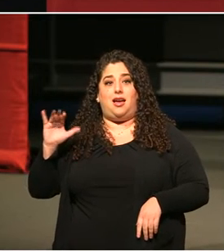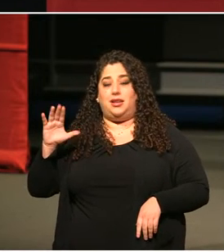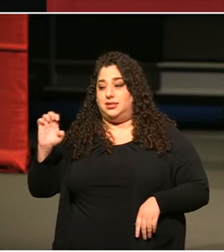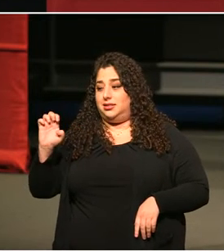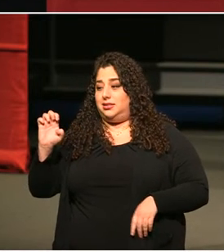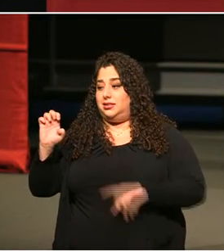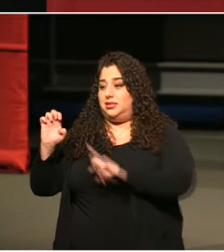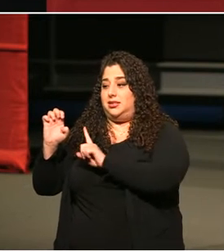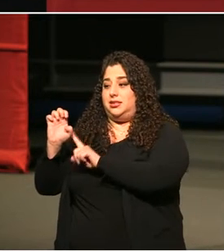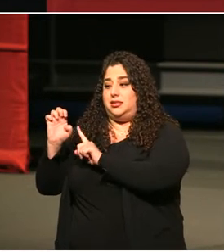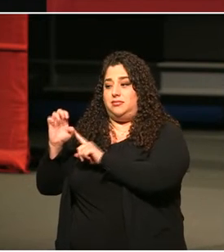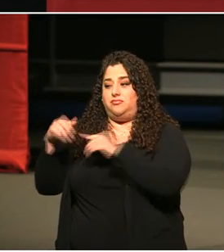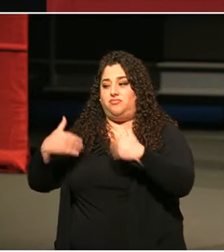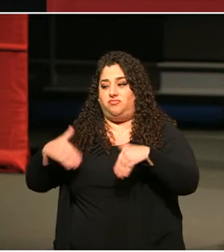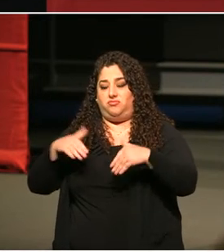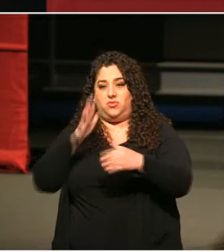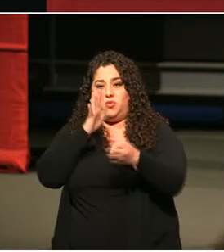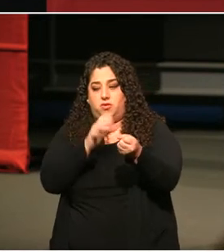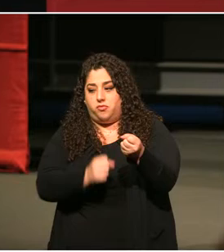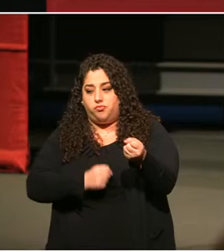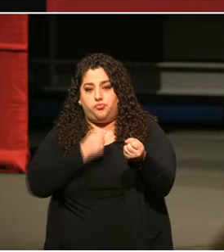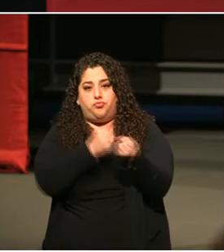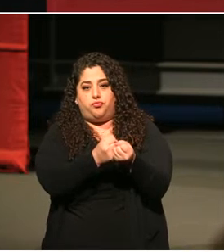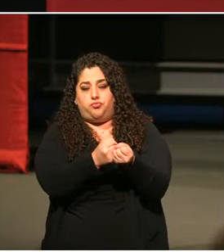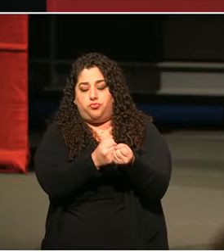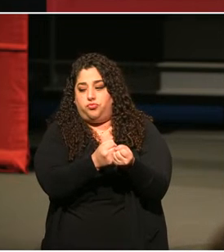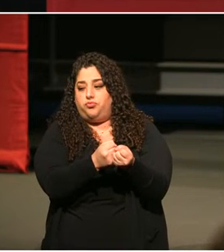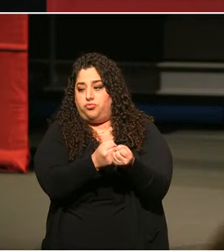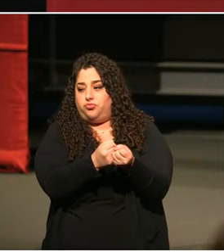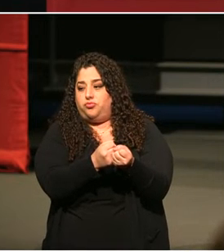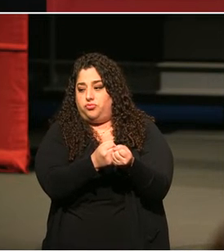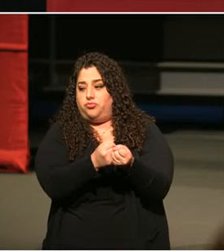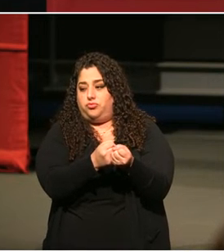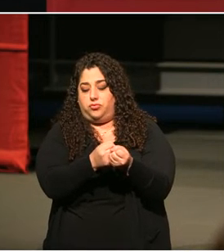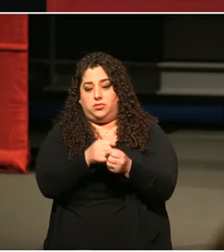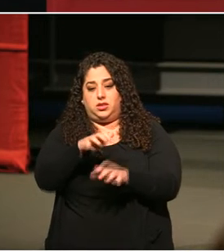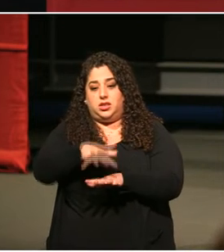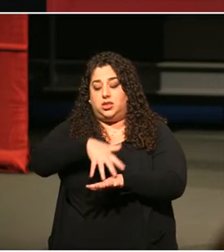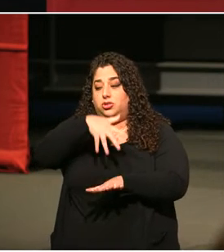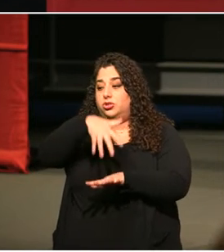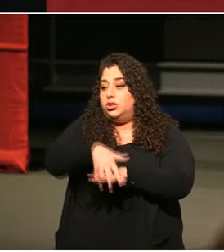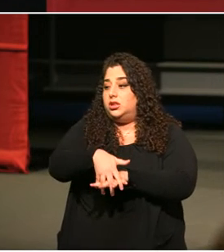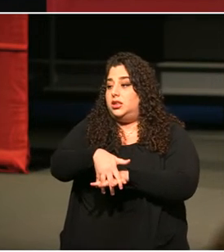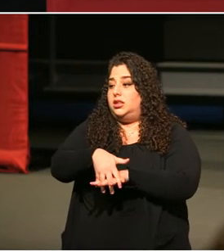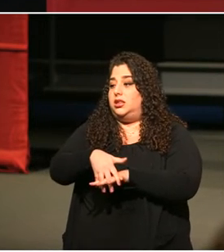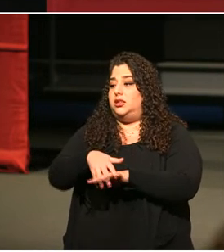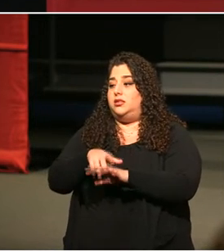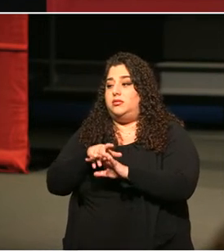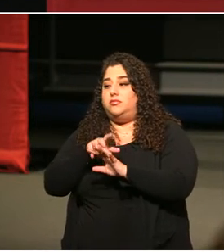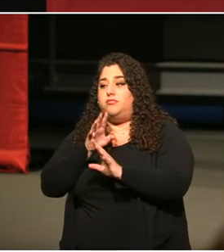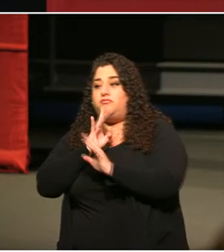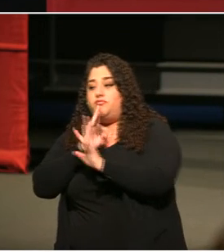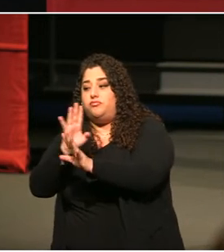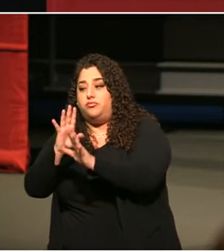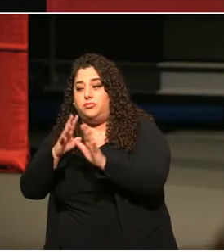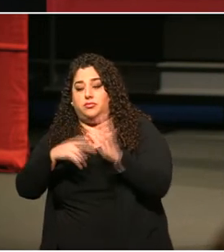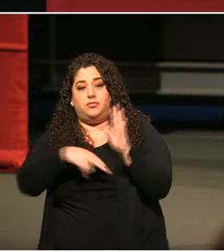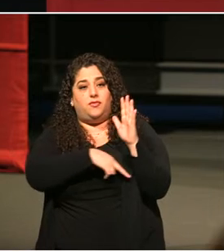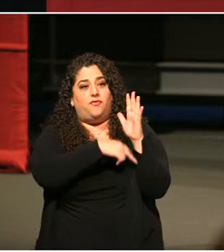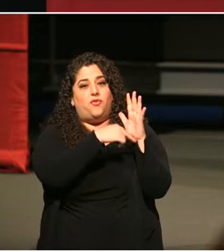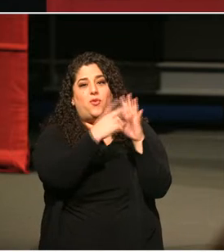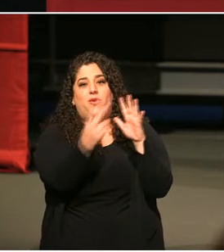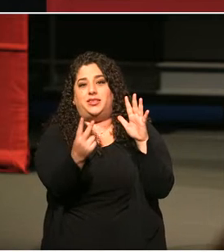original storytellers, are visible, respected contributors to the global film community. We